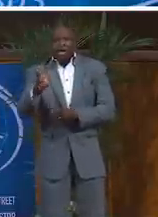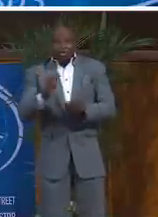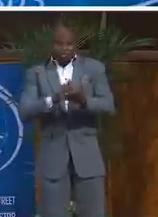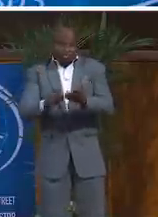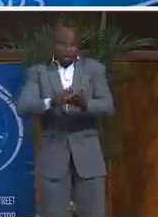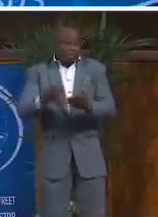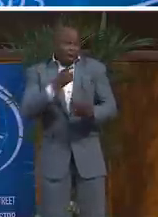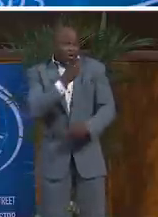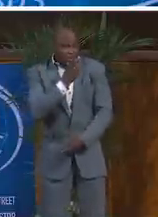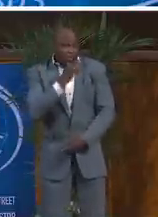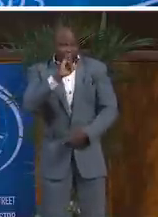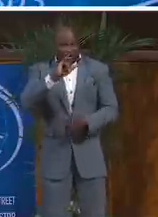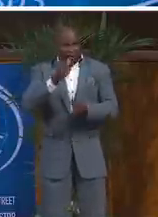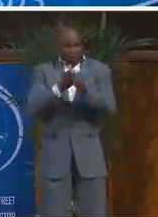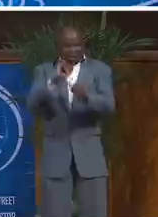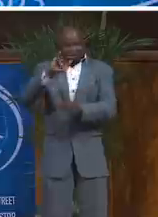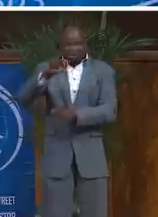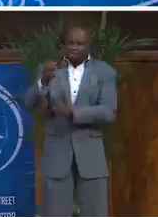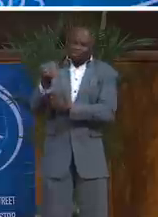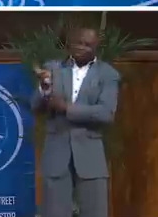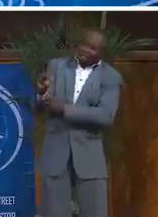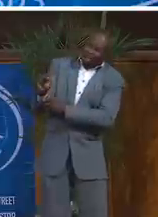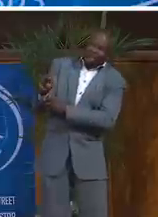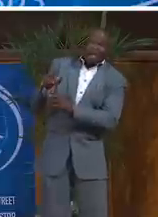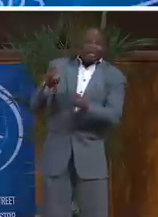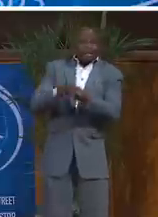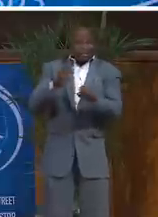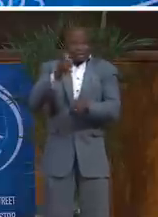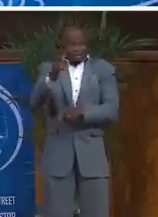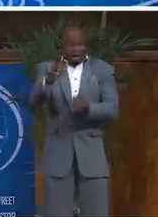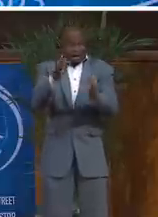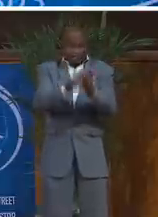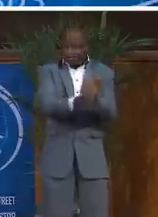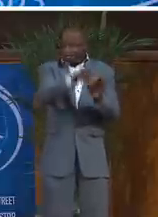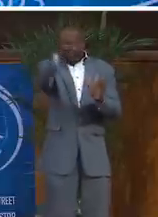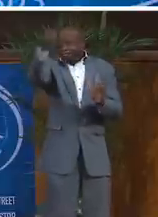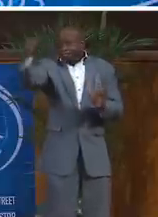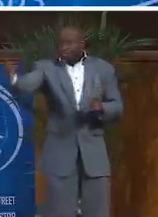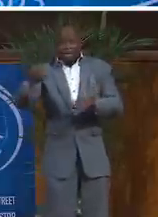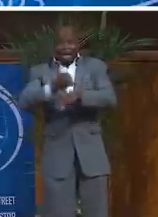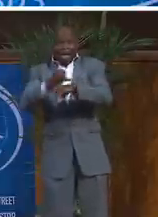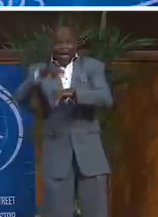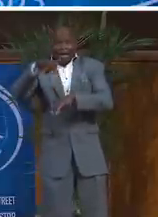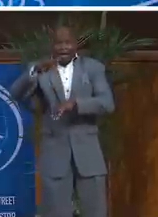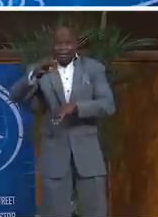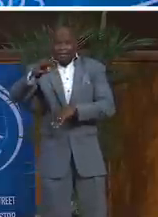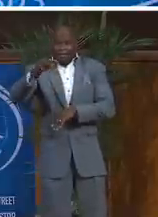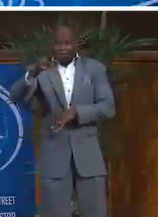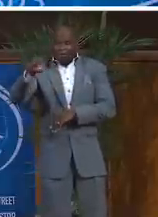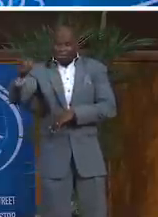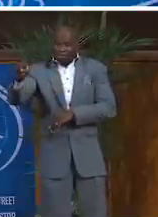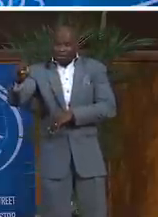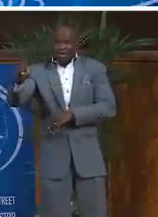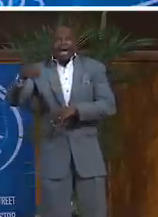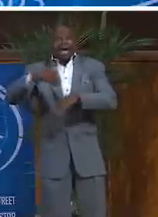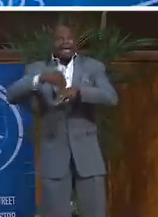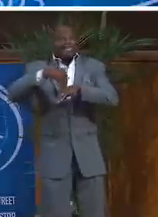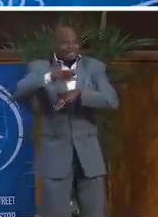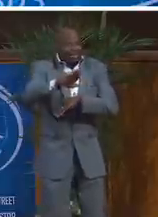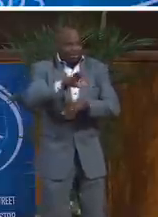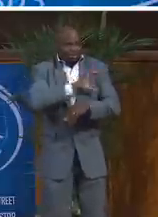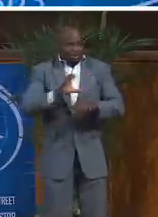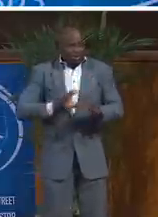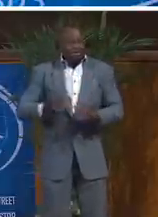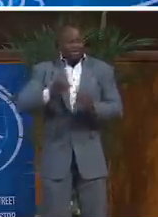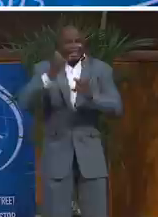the Apostle John while he was outcast on the island of Patmos and sent to Christians at the end of the first